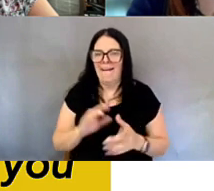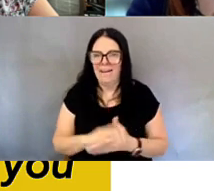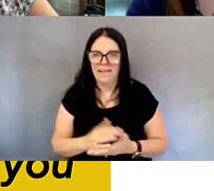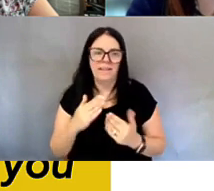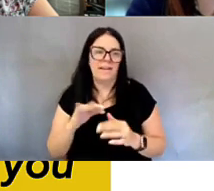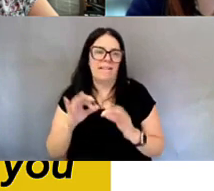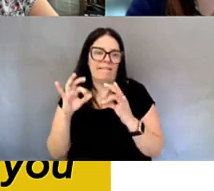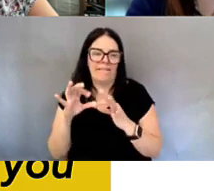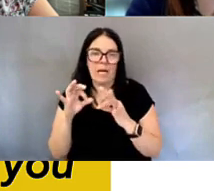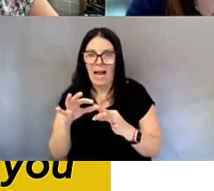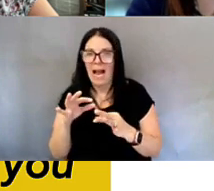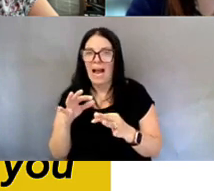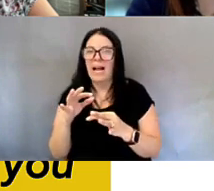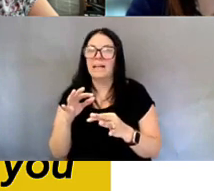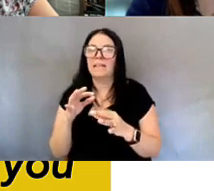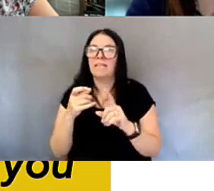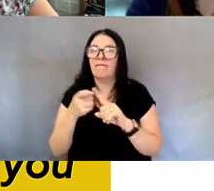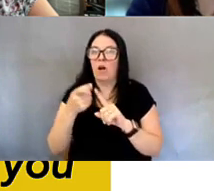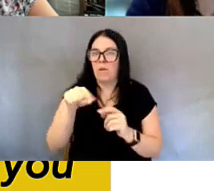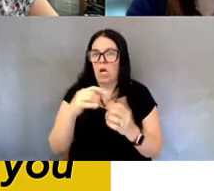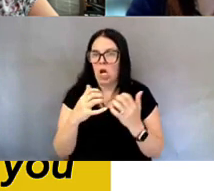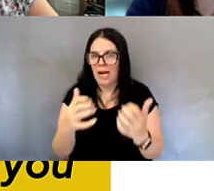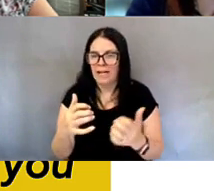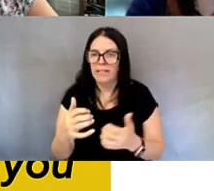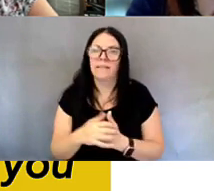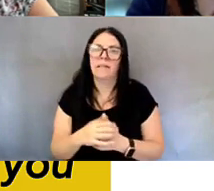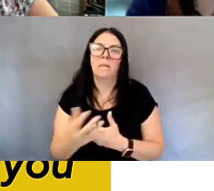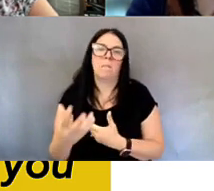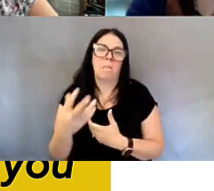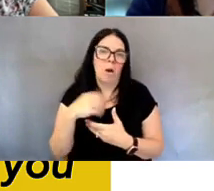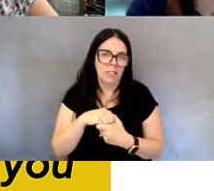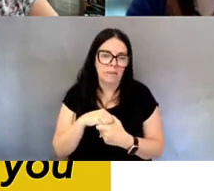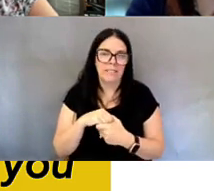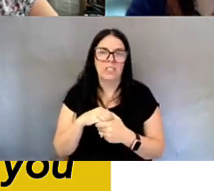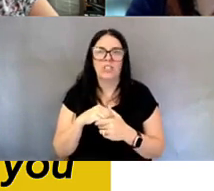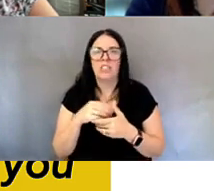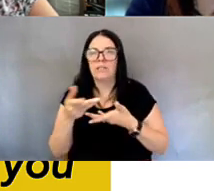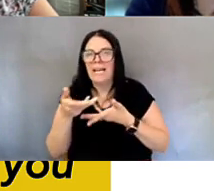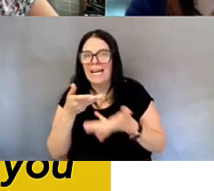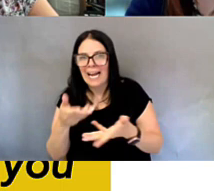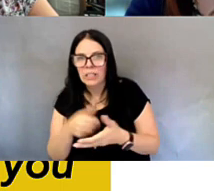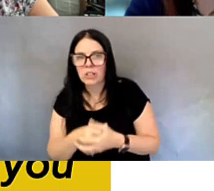Feedback and reception from the audience. Participation and engagement.